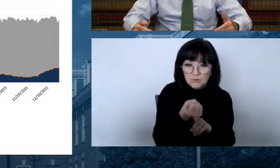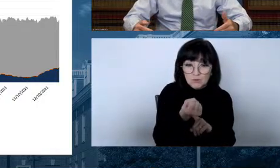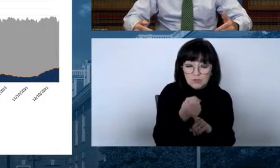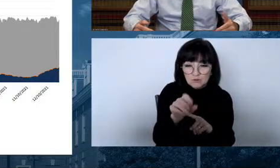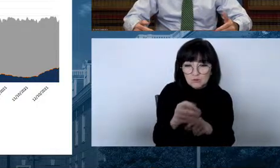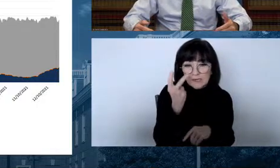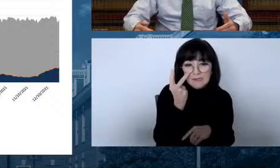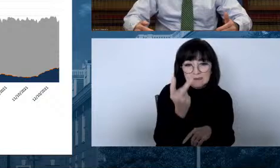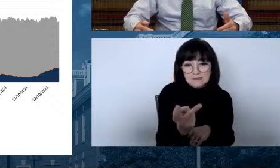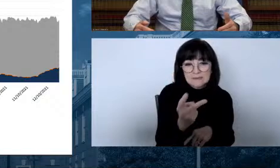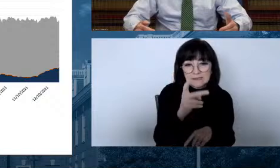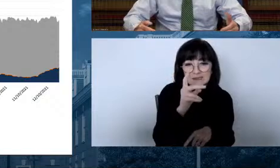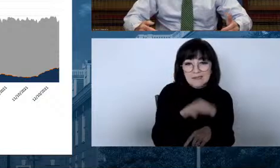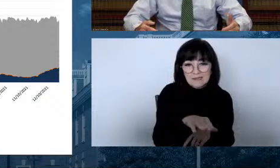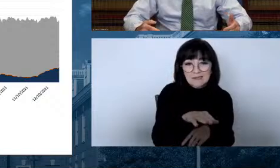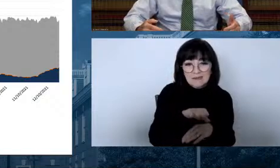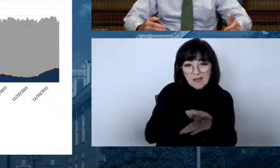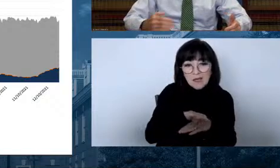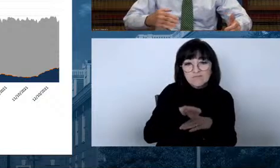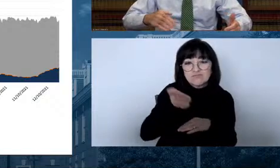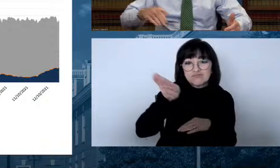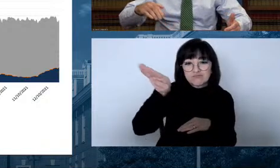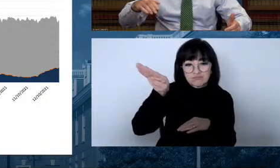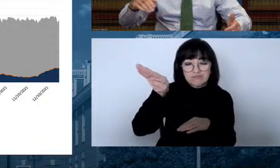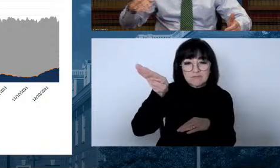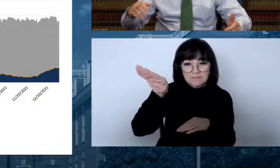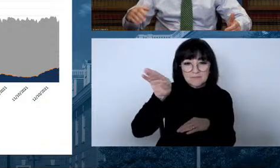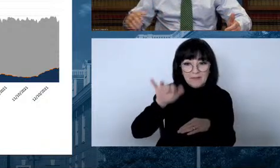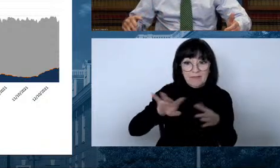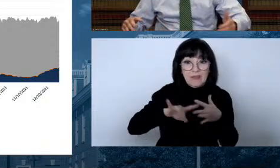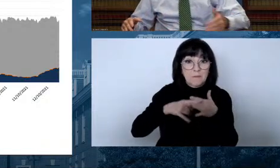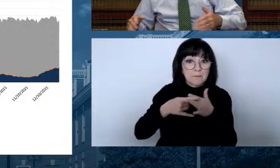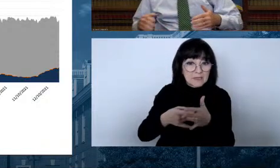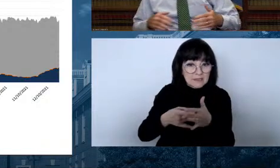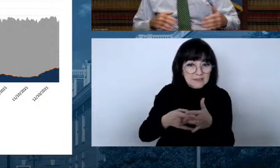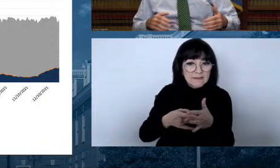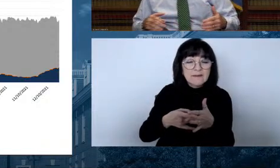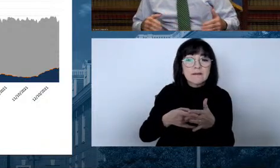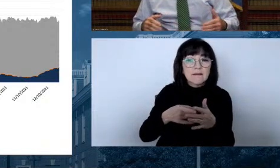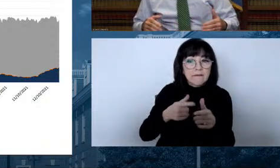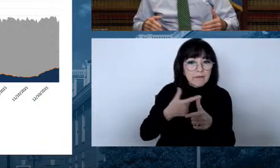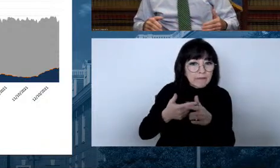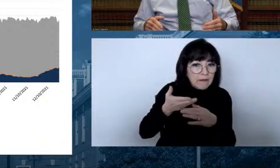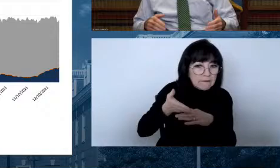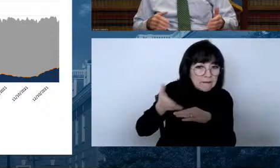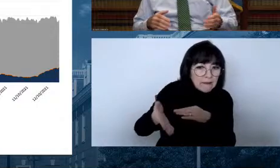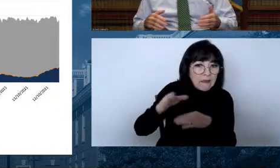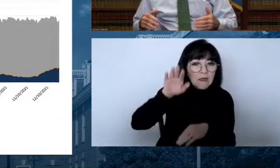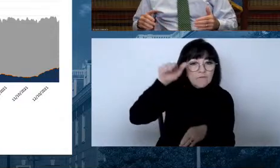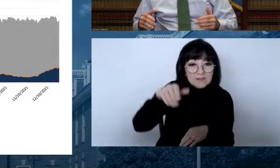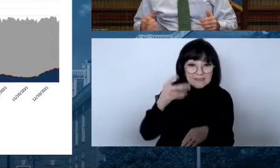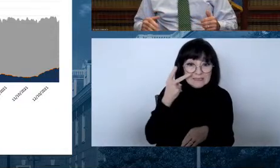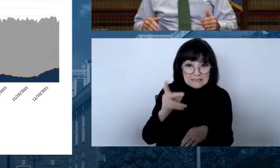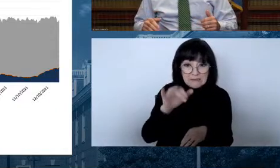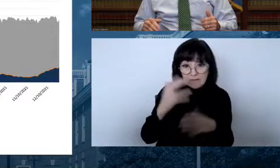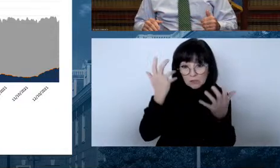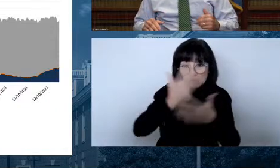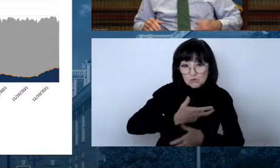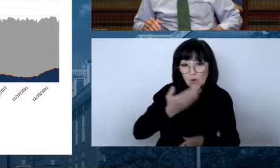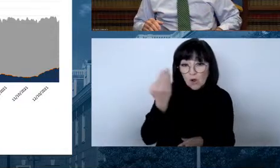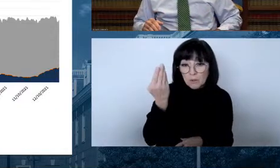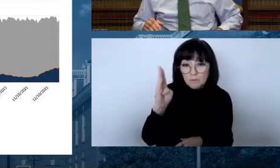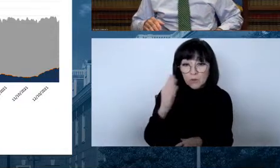the surge in hospitalizations there at the beginning, the bit of a roller coaster ride. Again, the dark blue is the